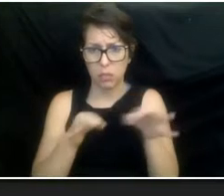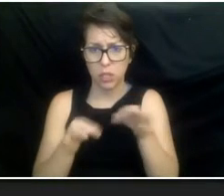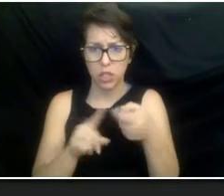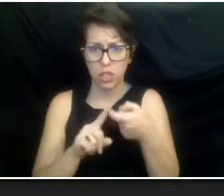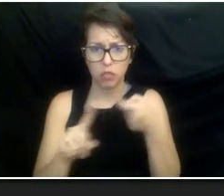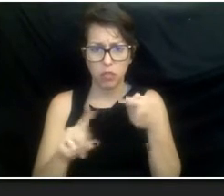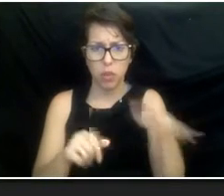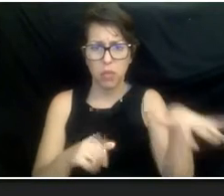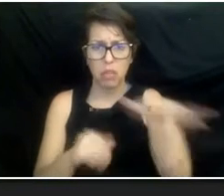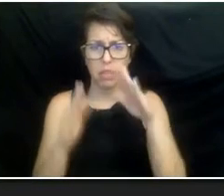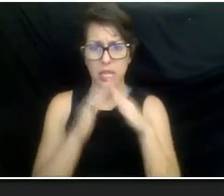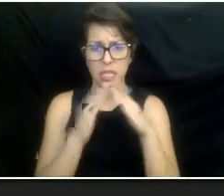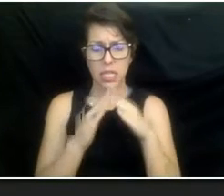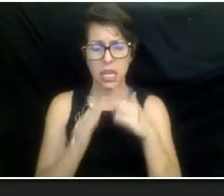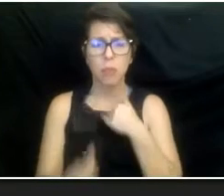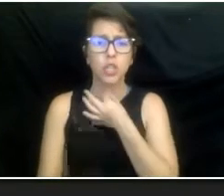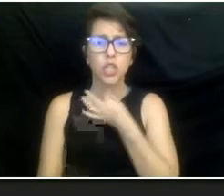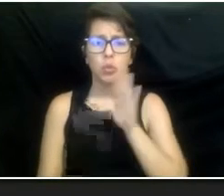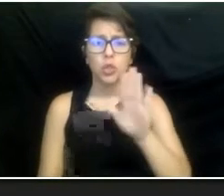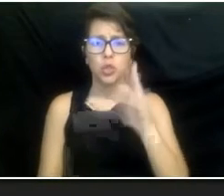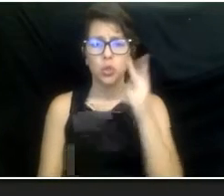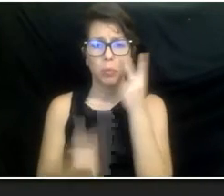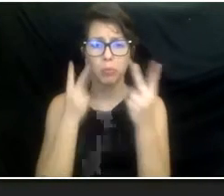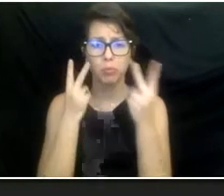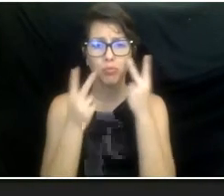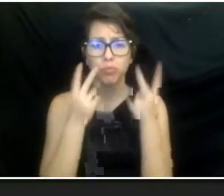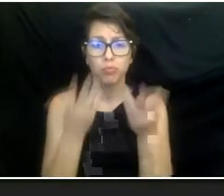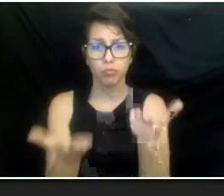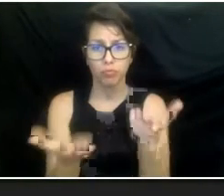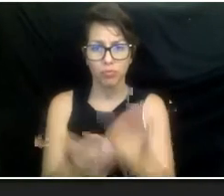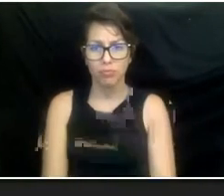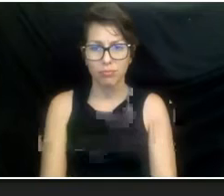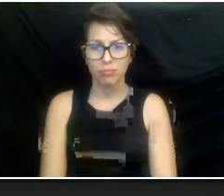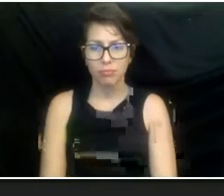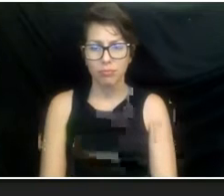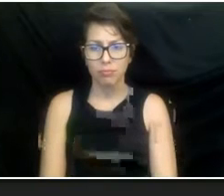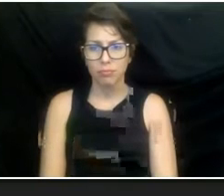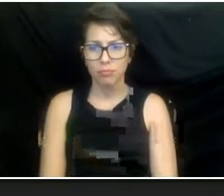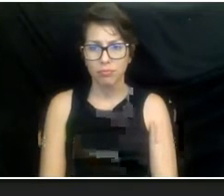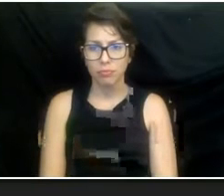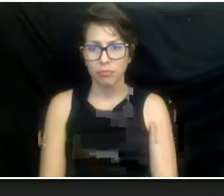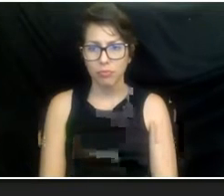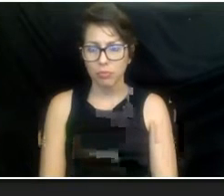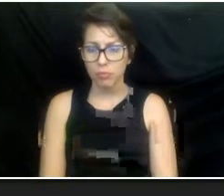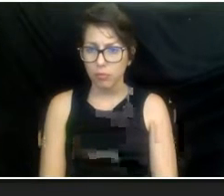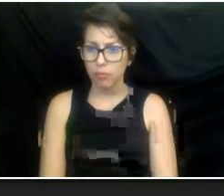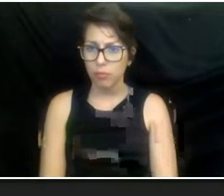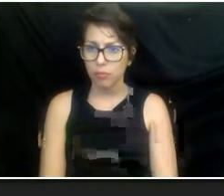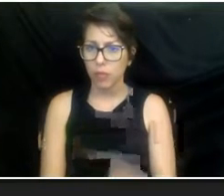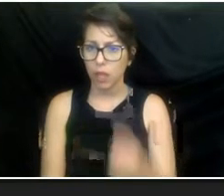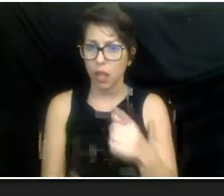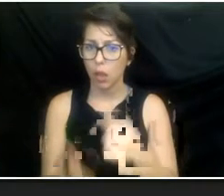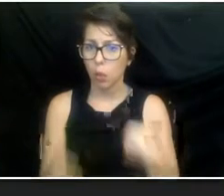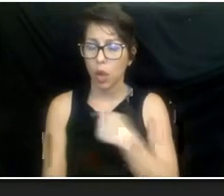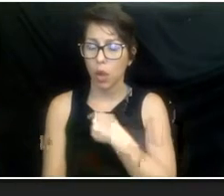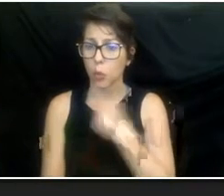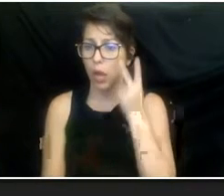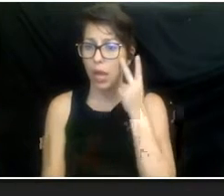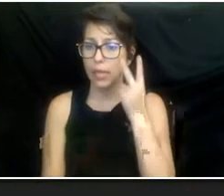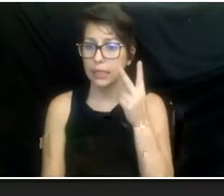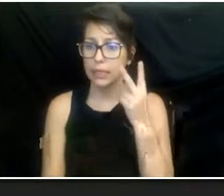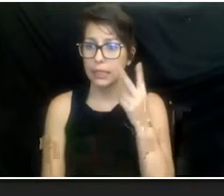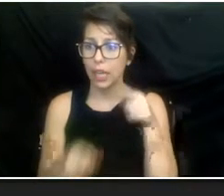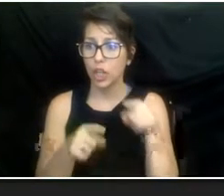line um but there are in response from NYPD um I also have